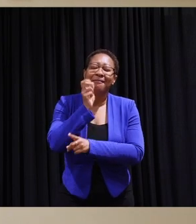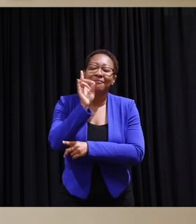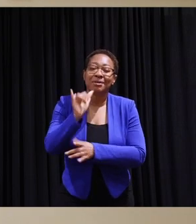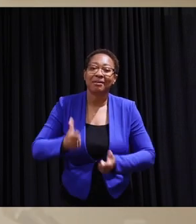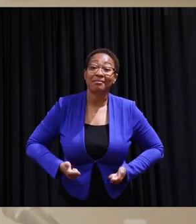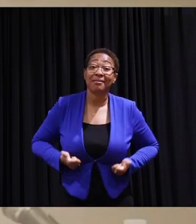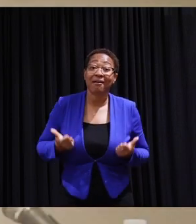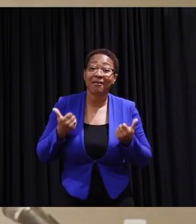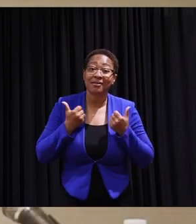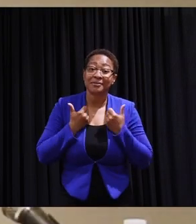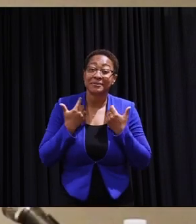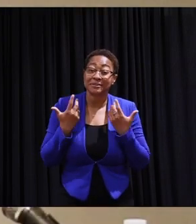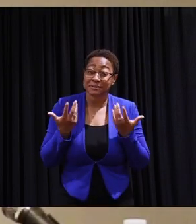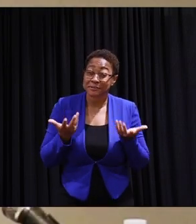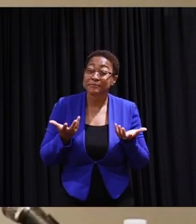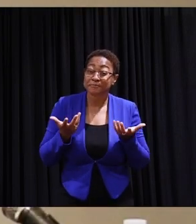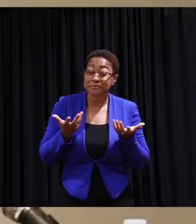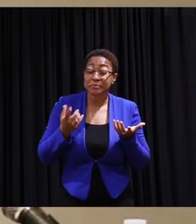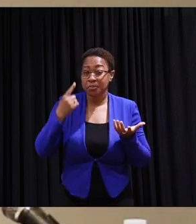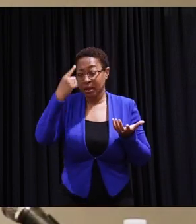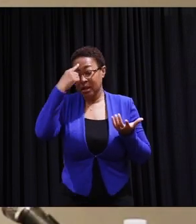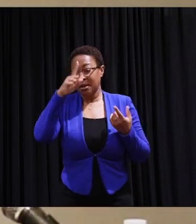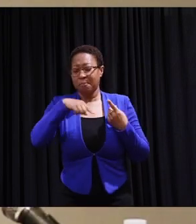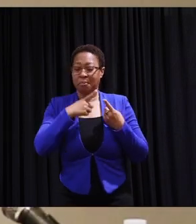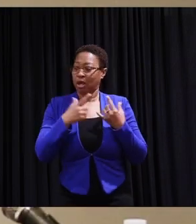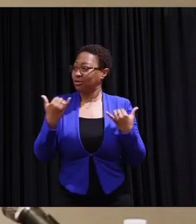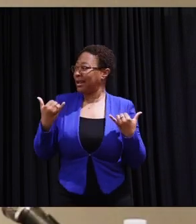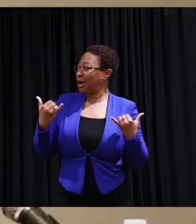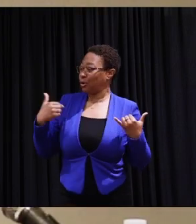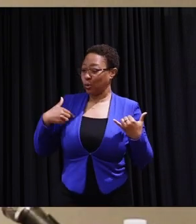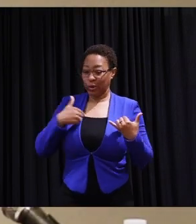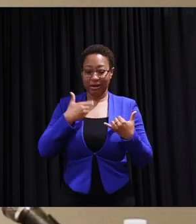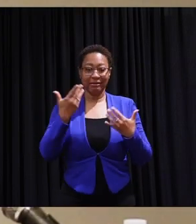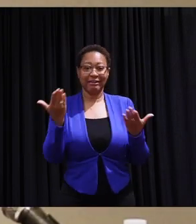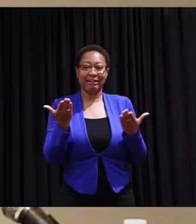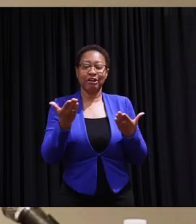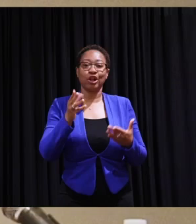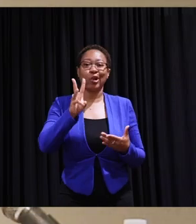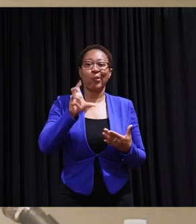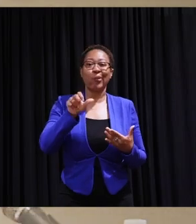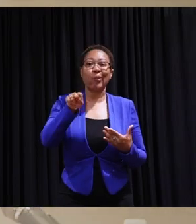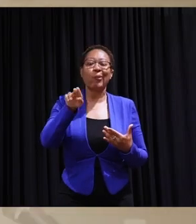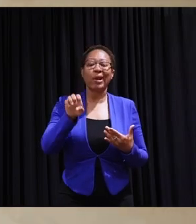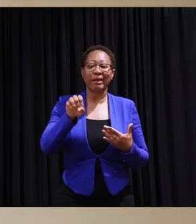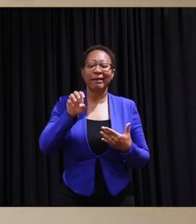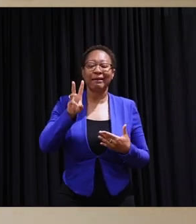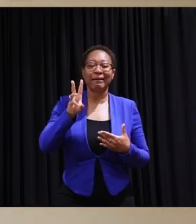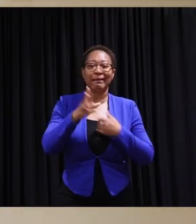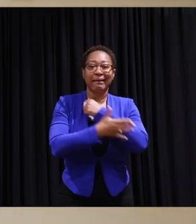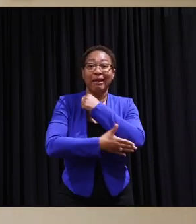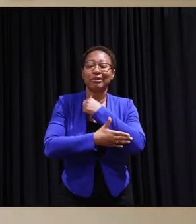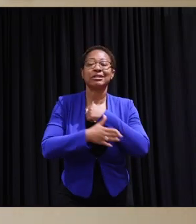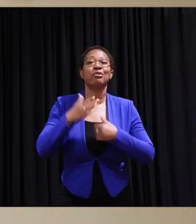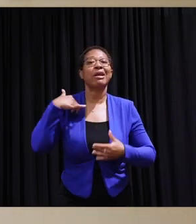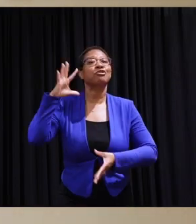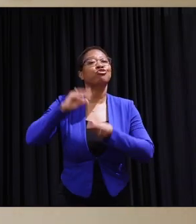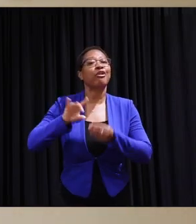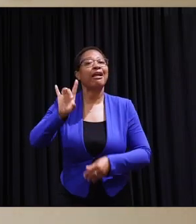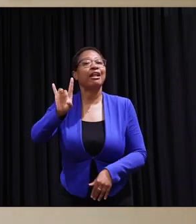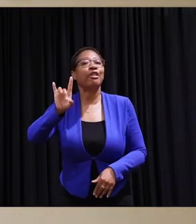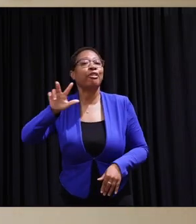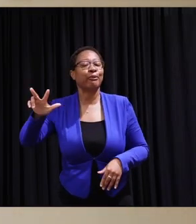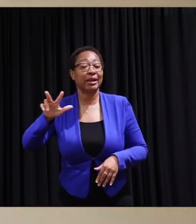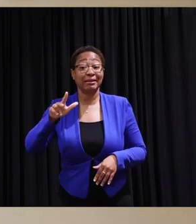And as you think about where we're sitting today in Wayne County, there are 83 counties in the state of Michigan. This is